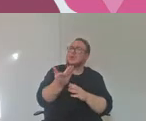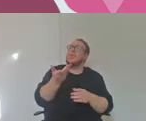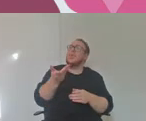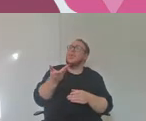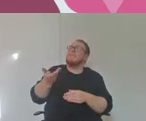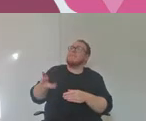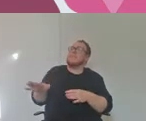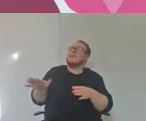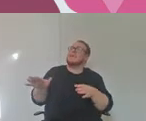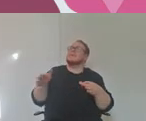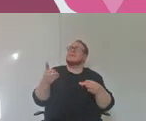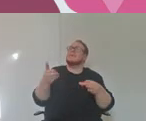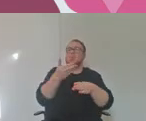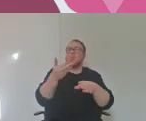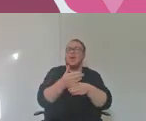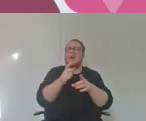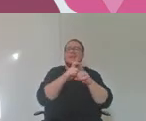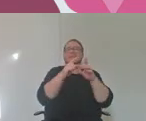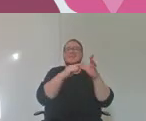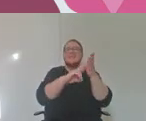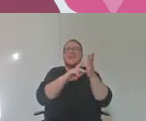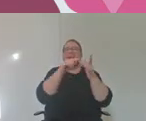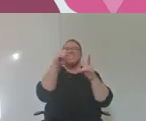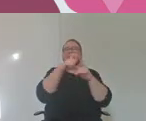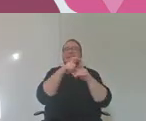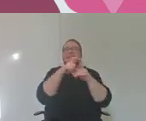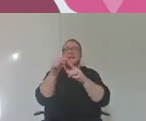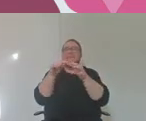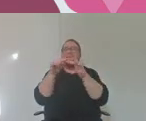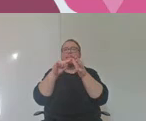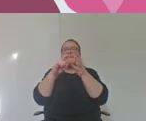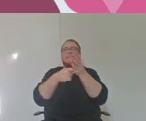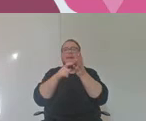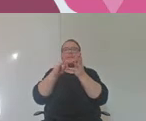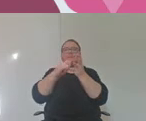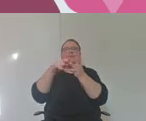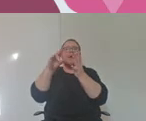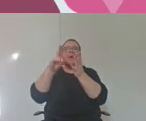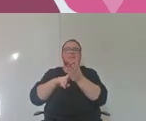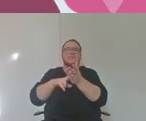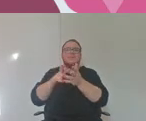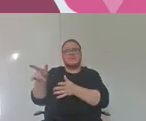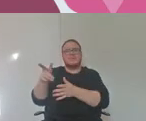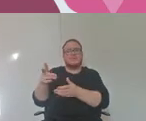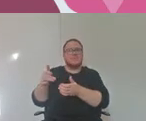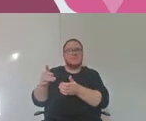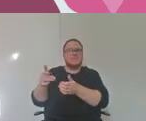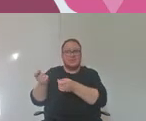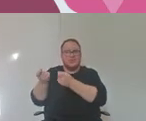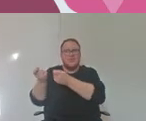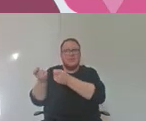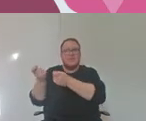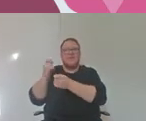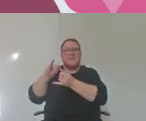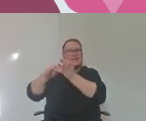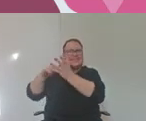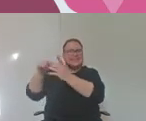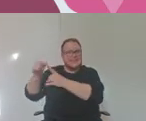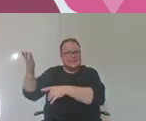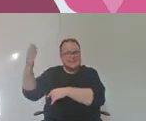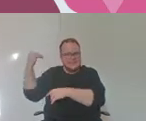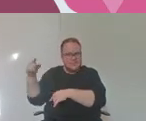who was the chair of the STP previously, to look at how we can